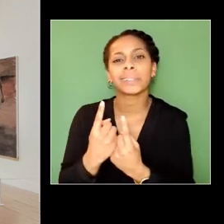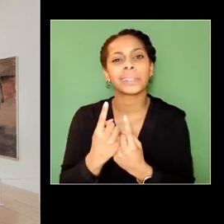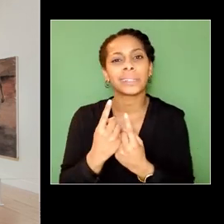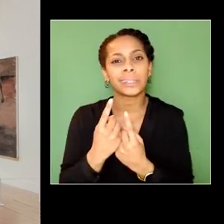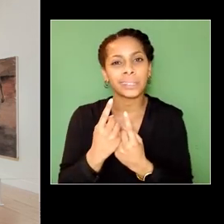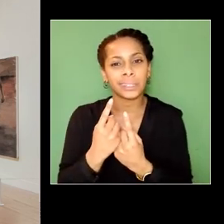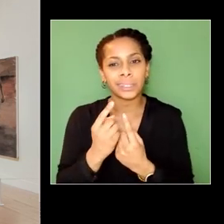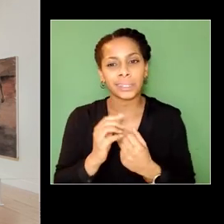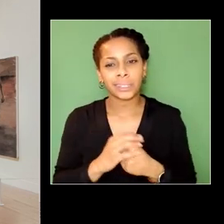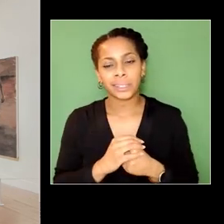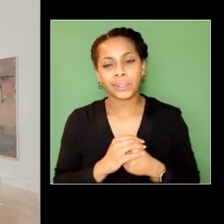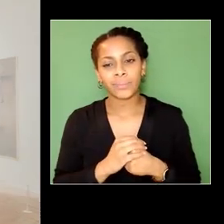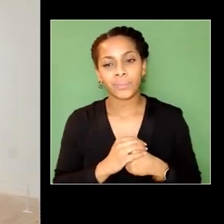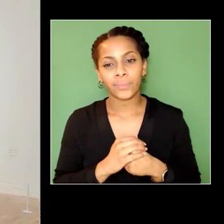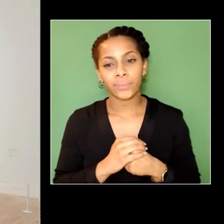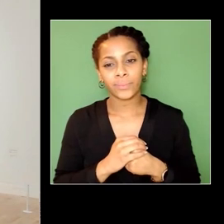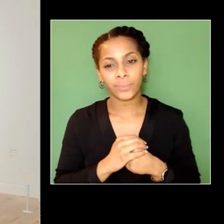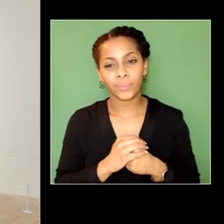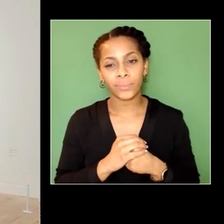else. And